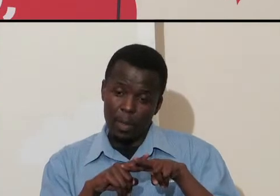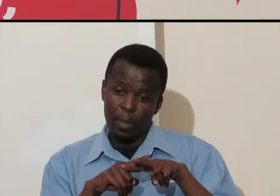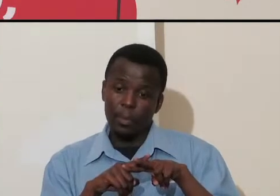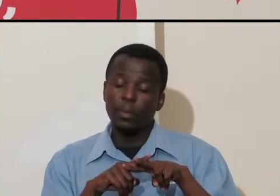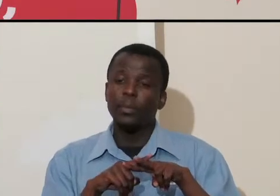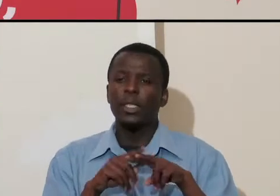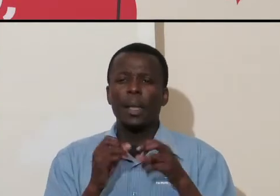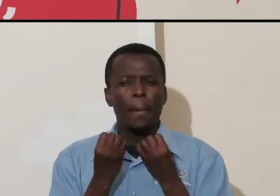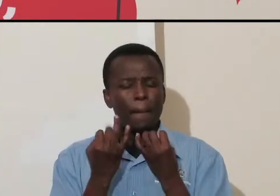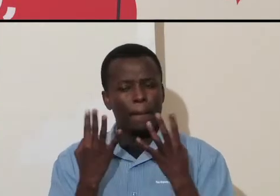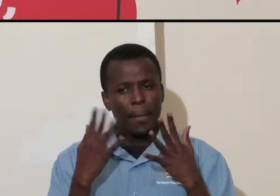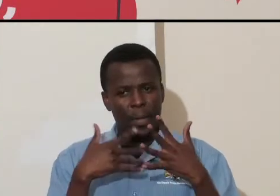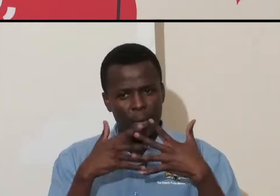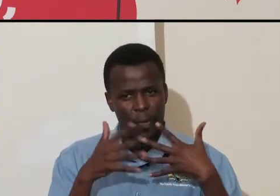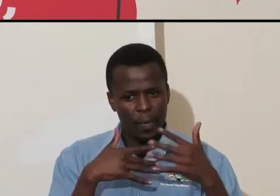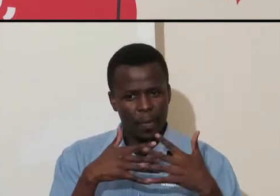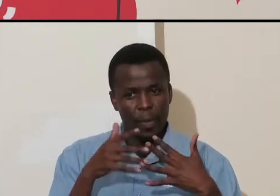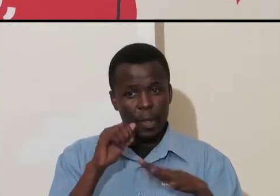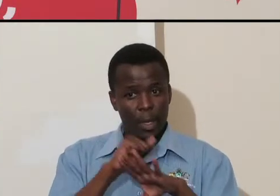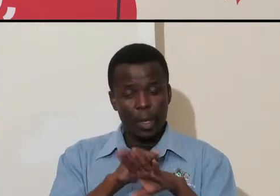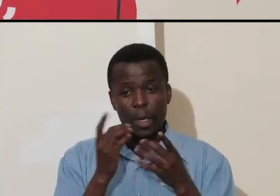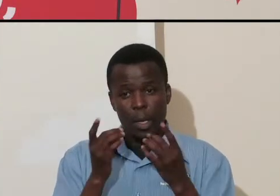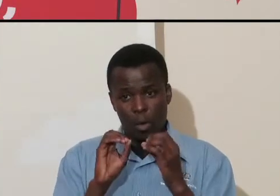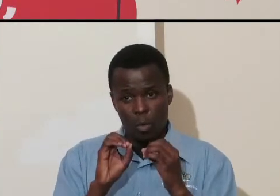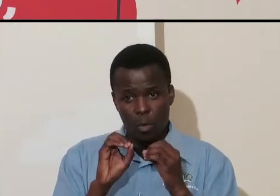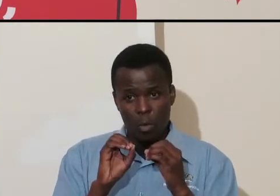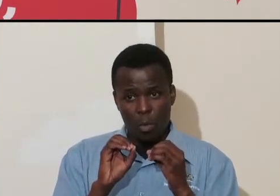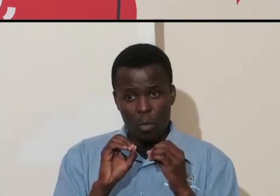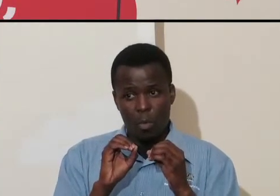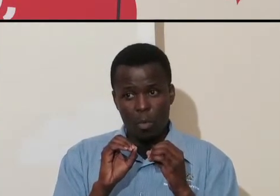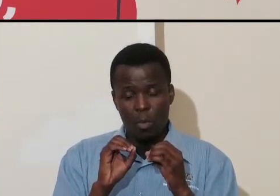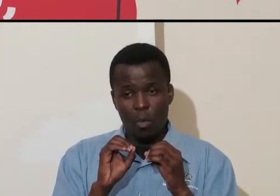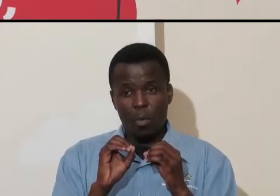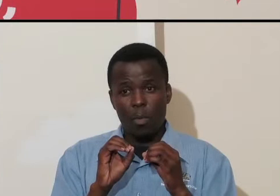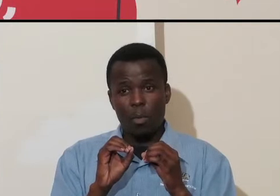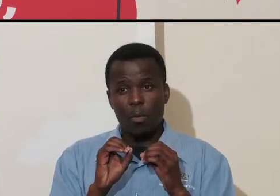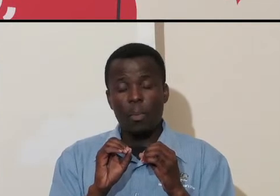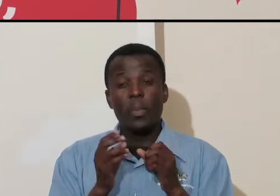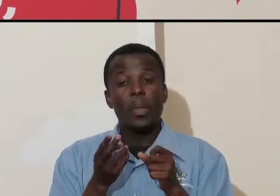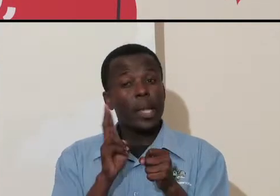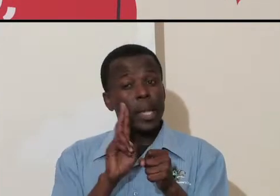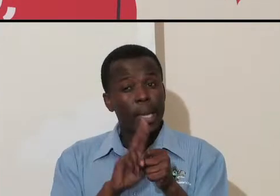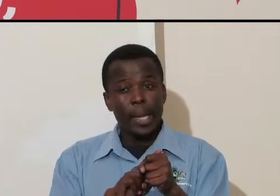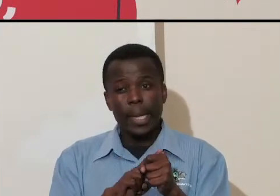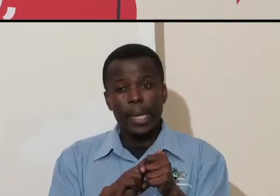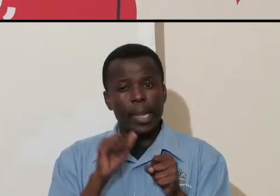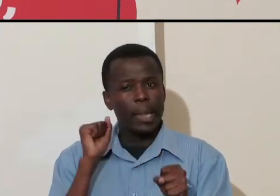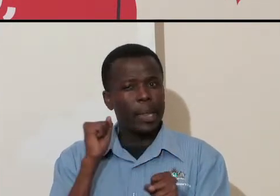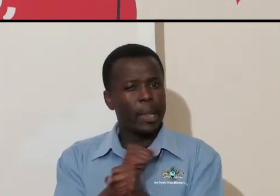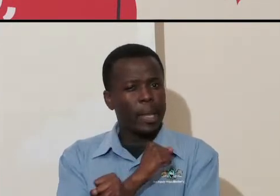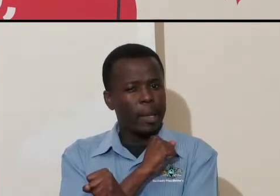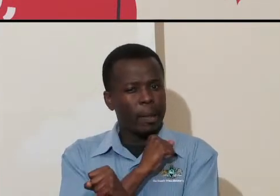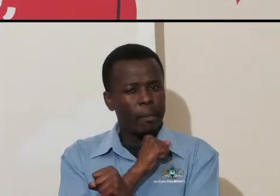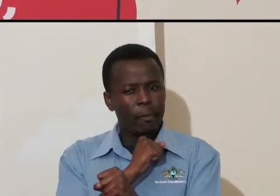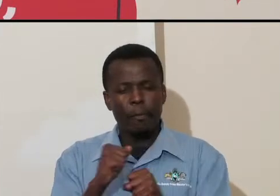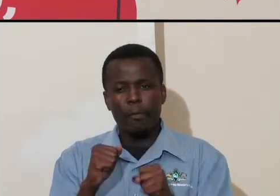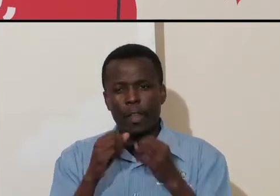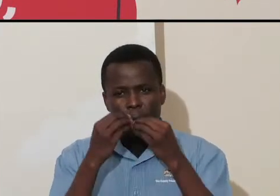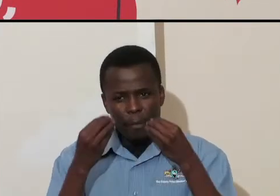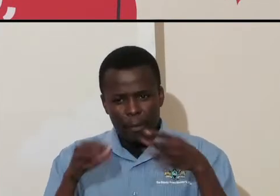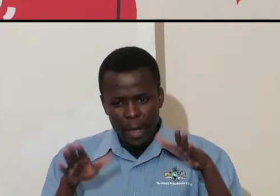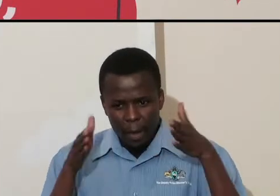we need to do is to never lose focus and